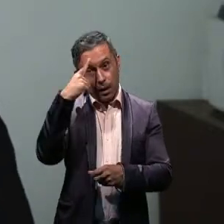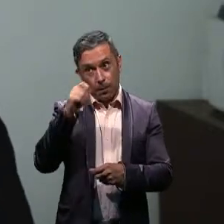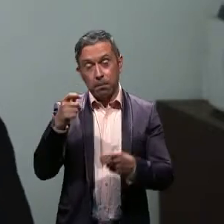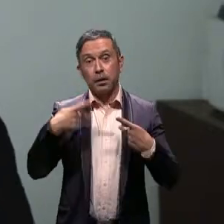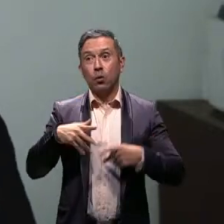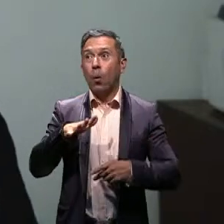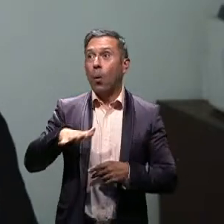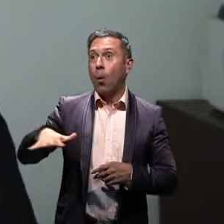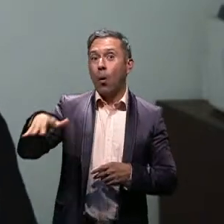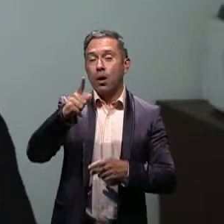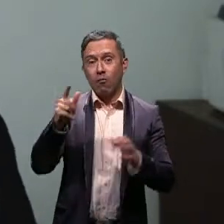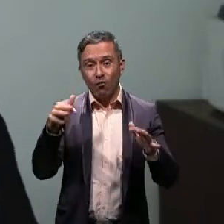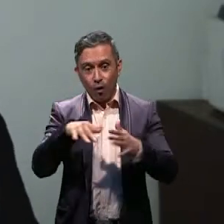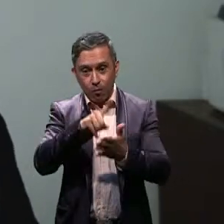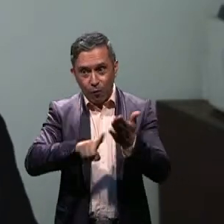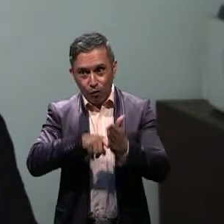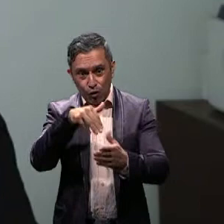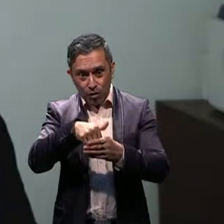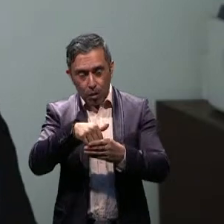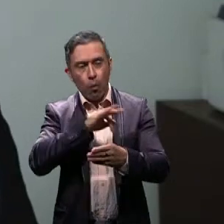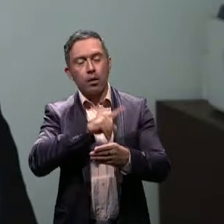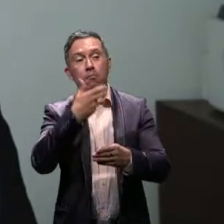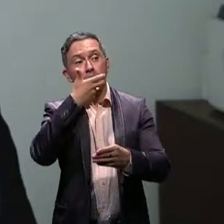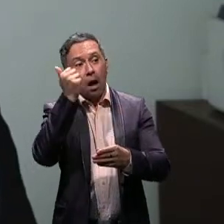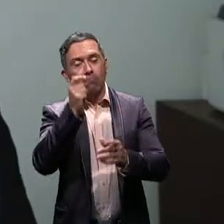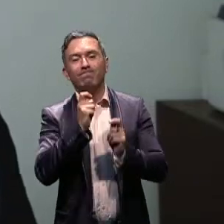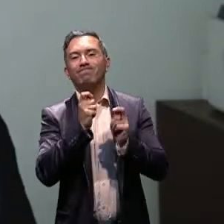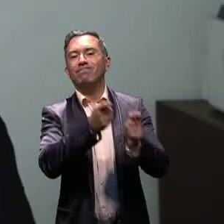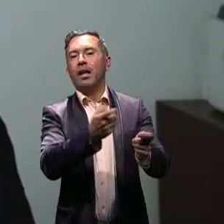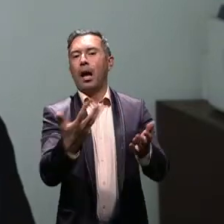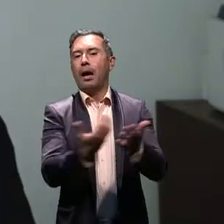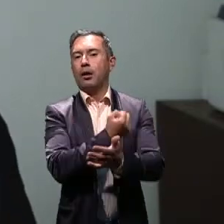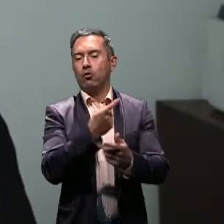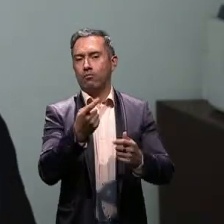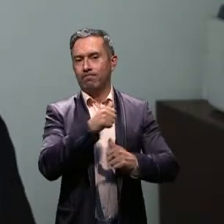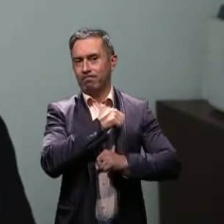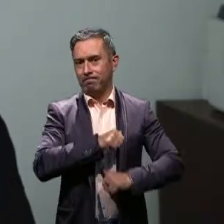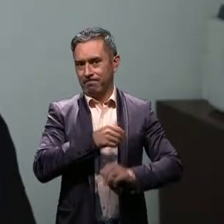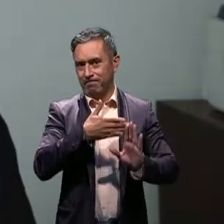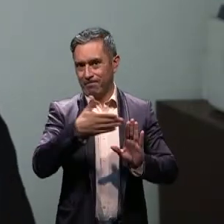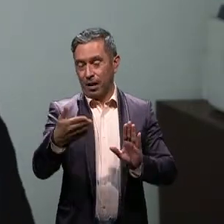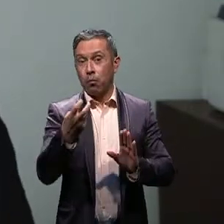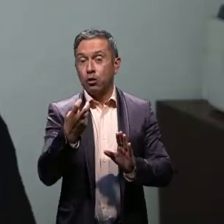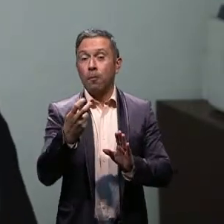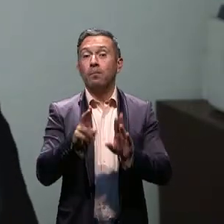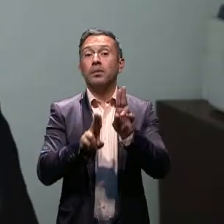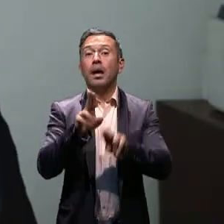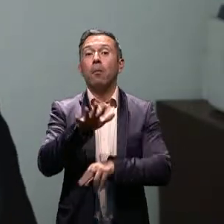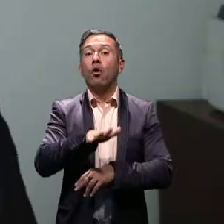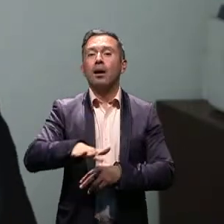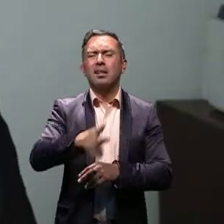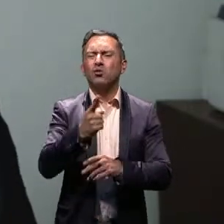indispensable feature in order to have this democracy. So